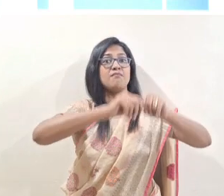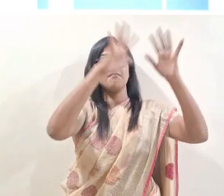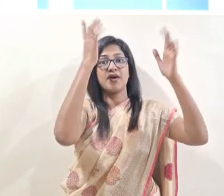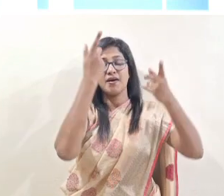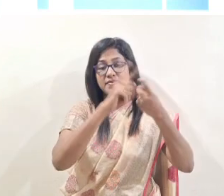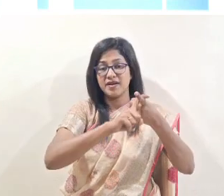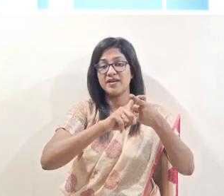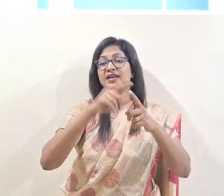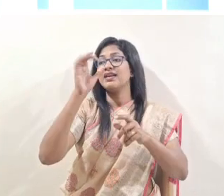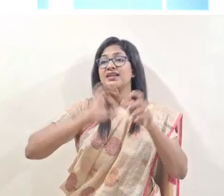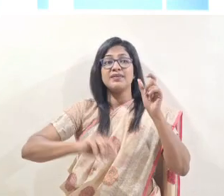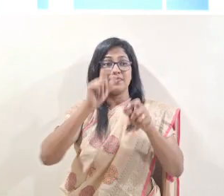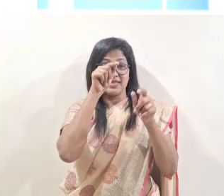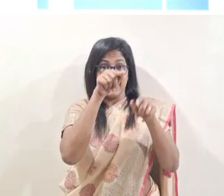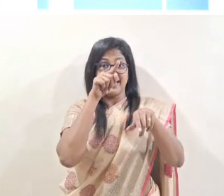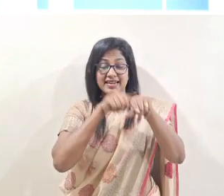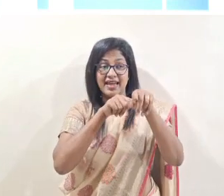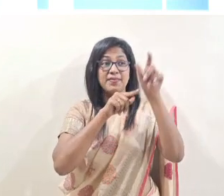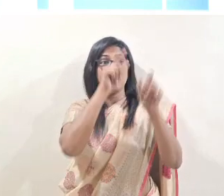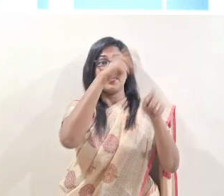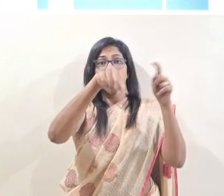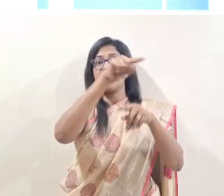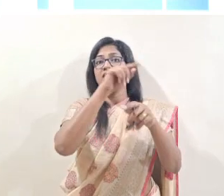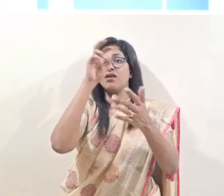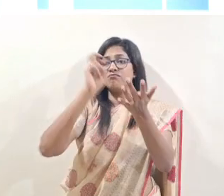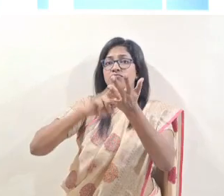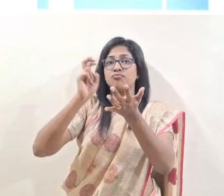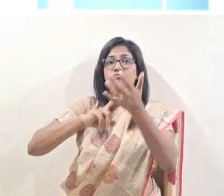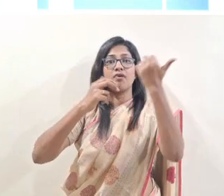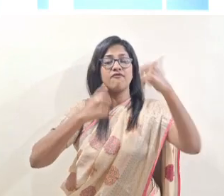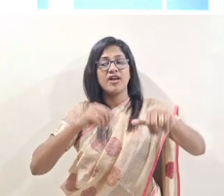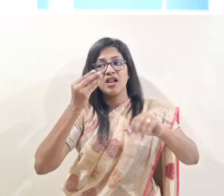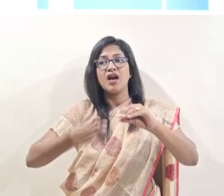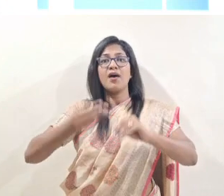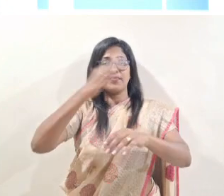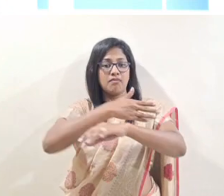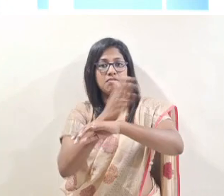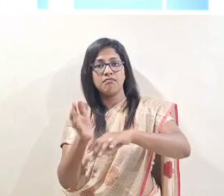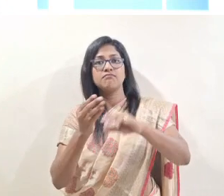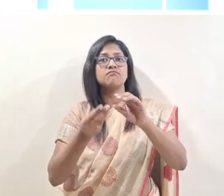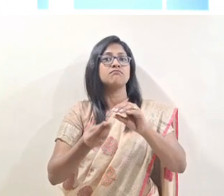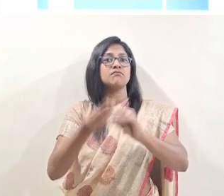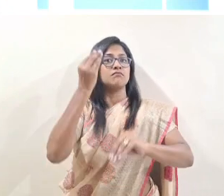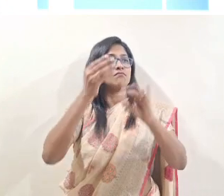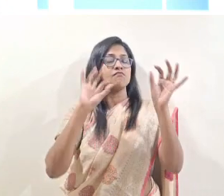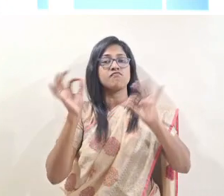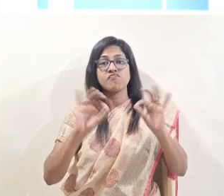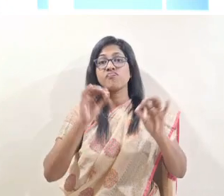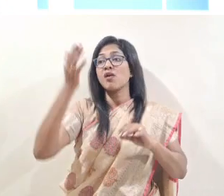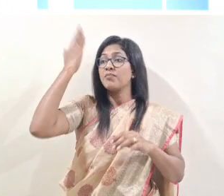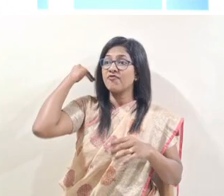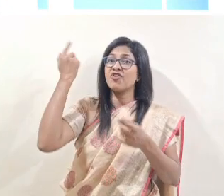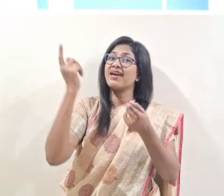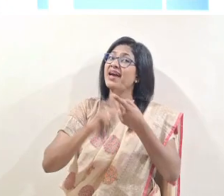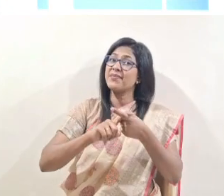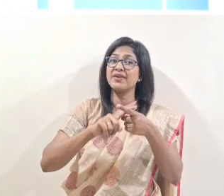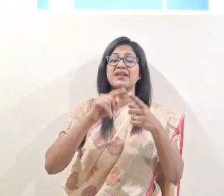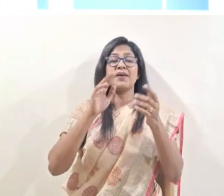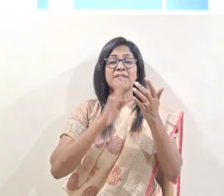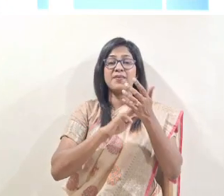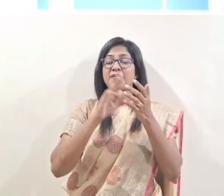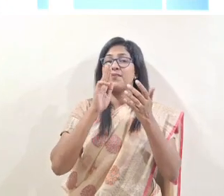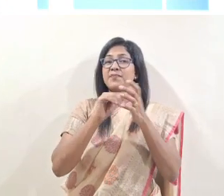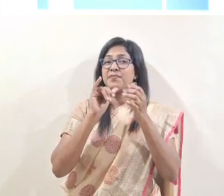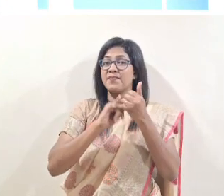during this time were unable to make reservations or get updates about delays. Then there was a ransomware attack in March 22